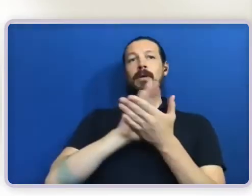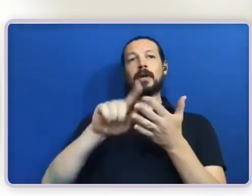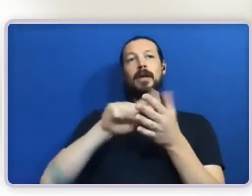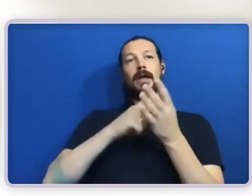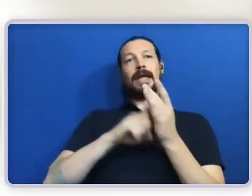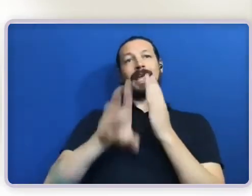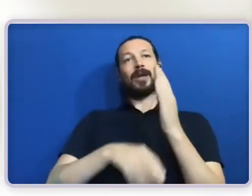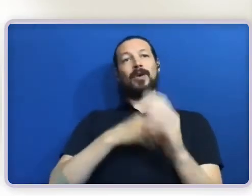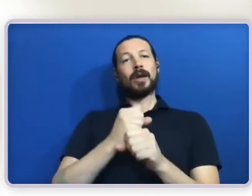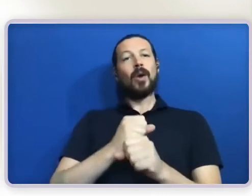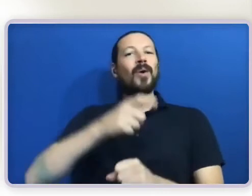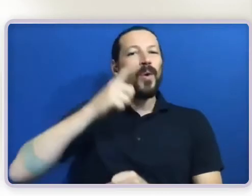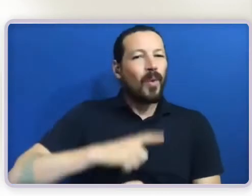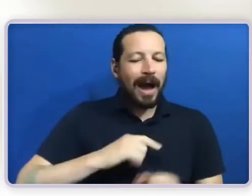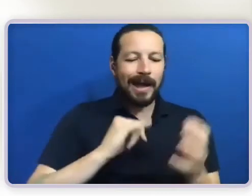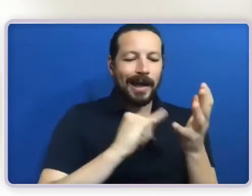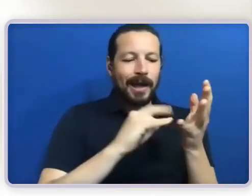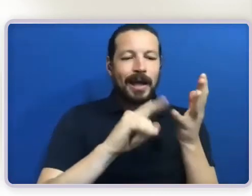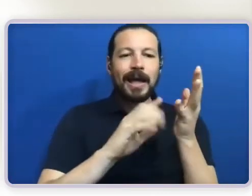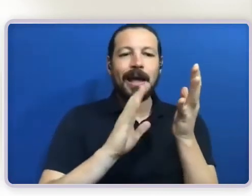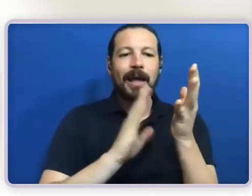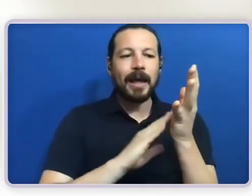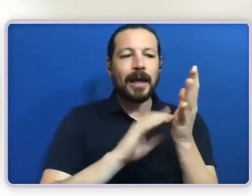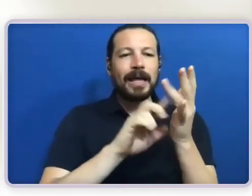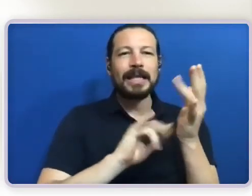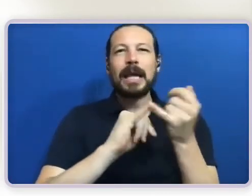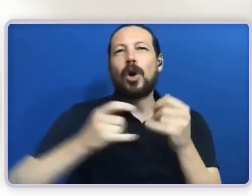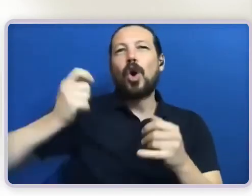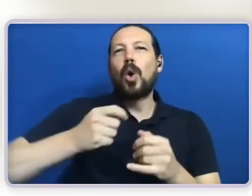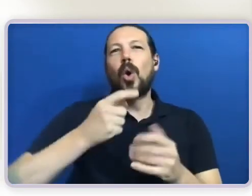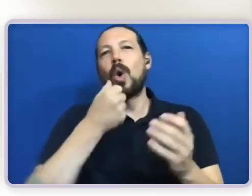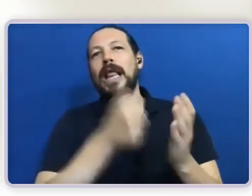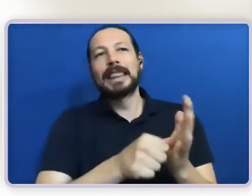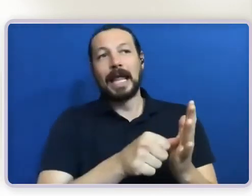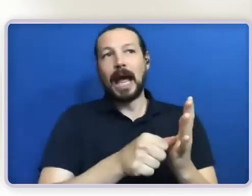can come with this method, and you could discuss that with us.